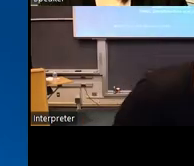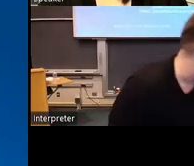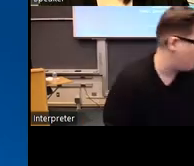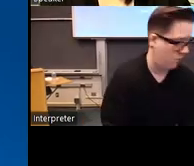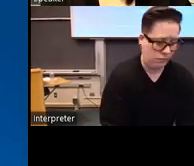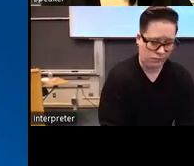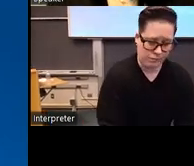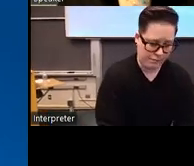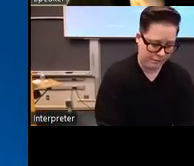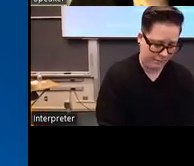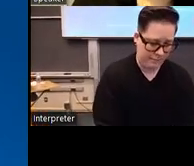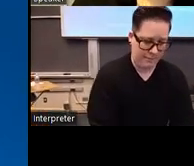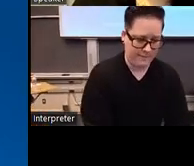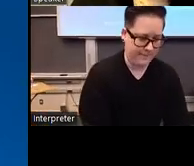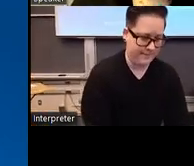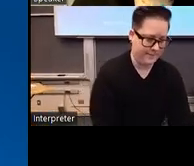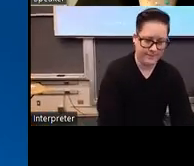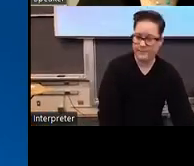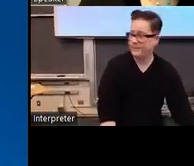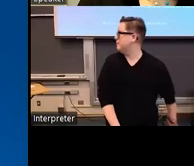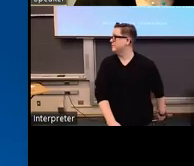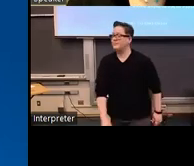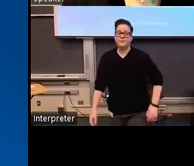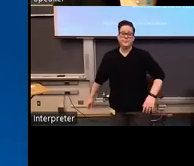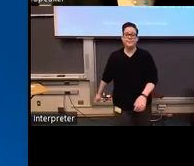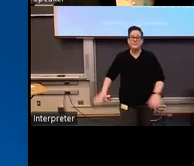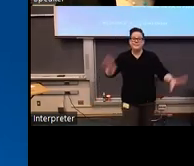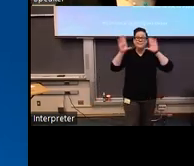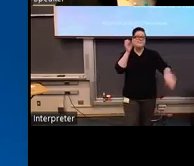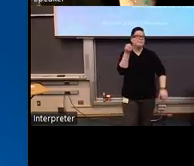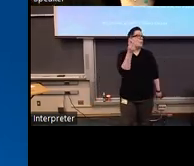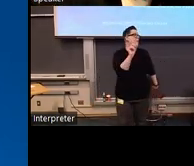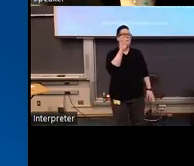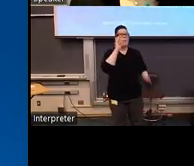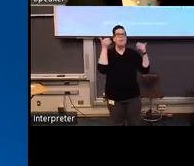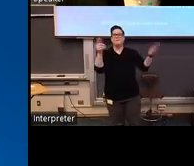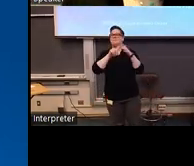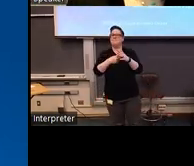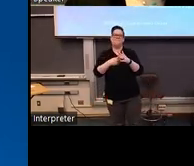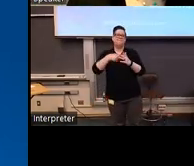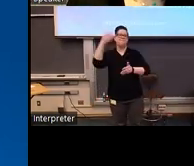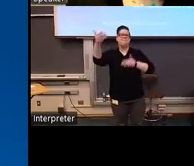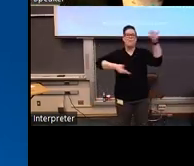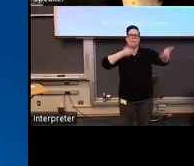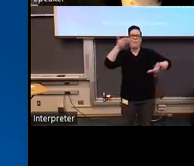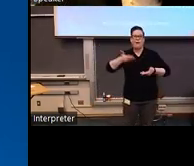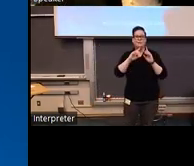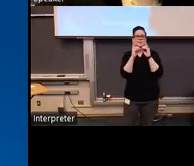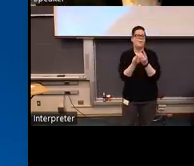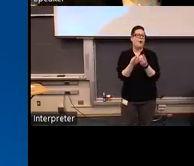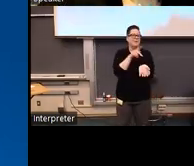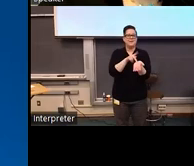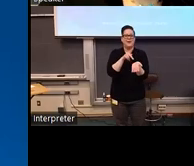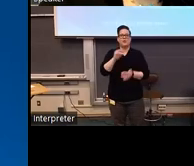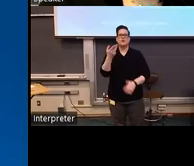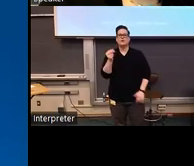All right. Hello. So it's 12:01, so we'll get started. Welcome everybody to the Department of Psychiatry